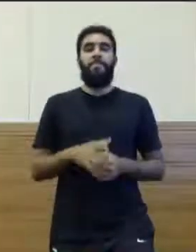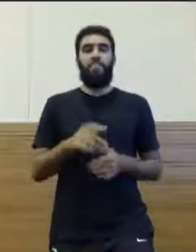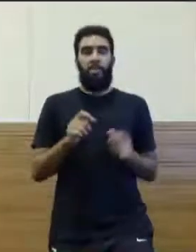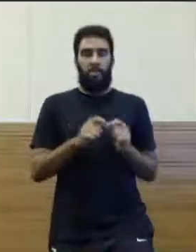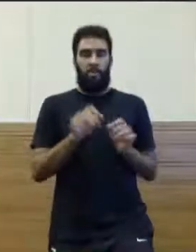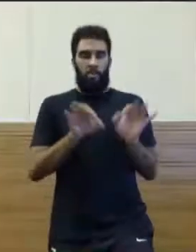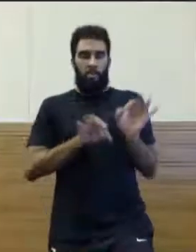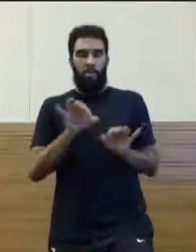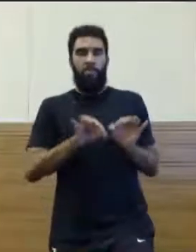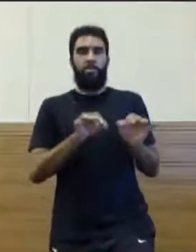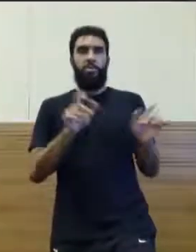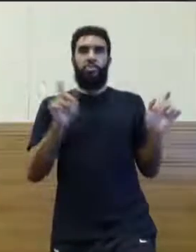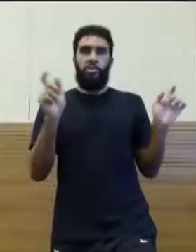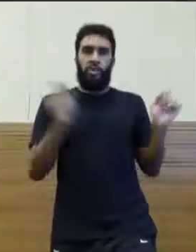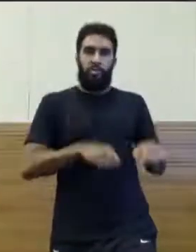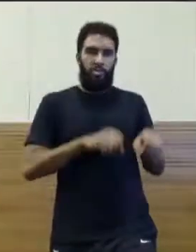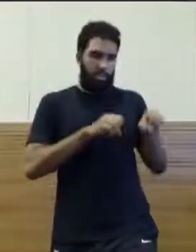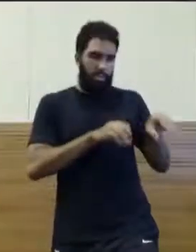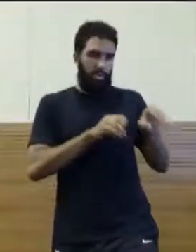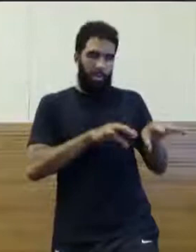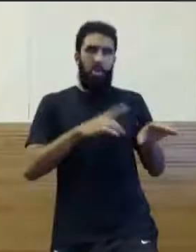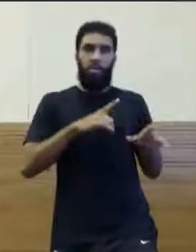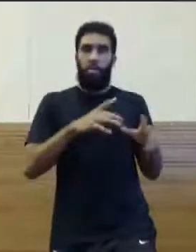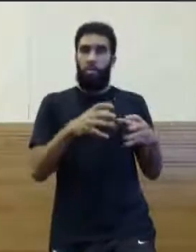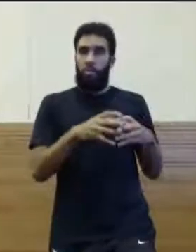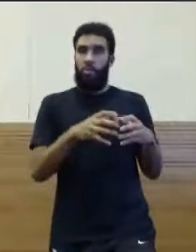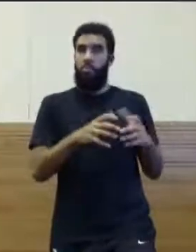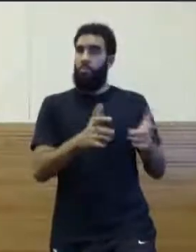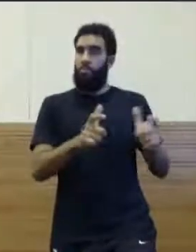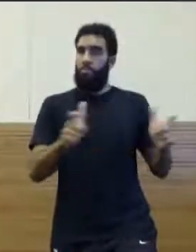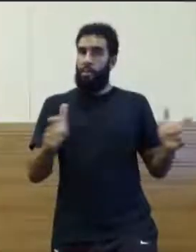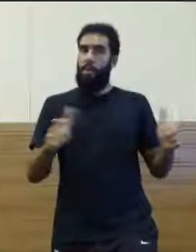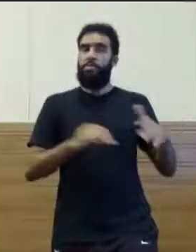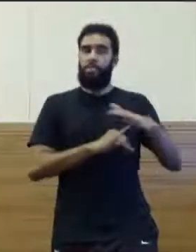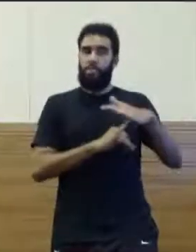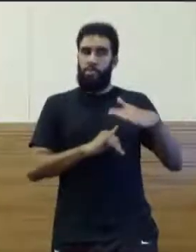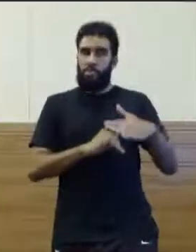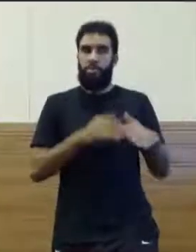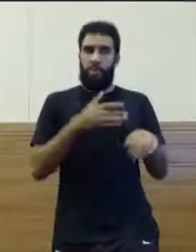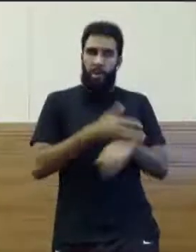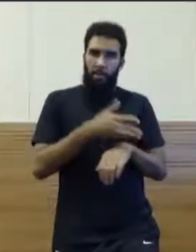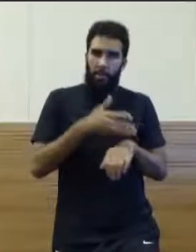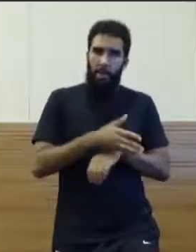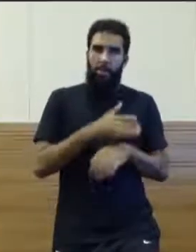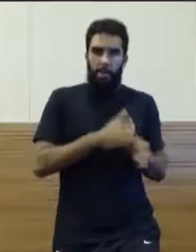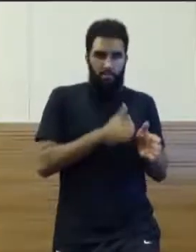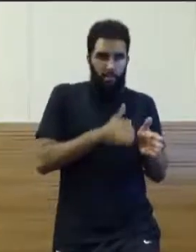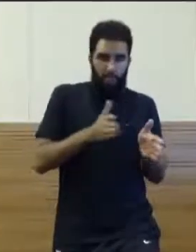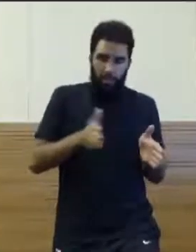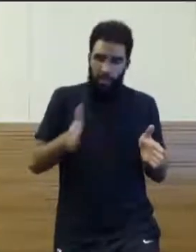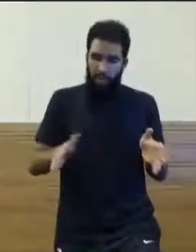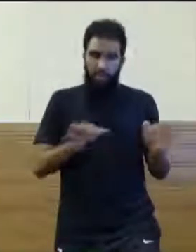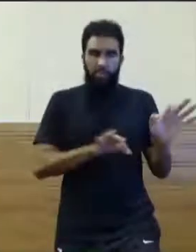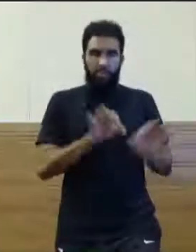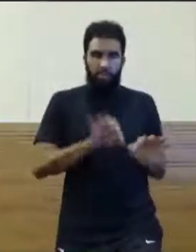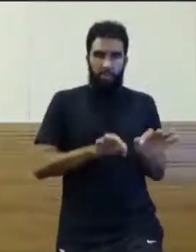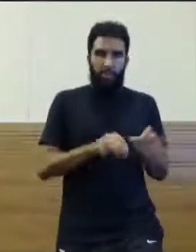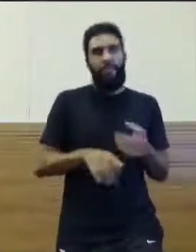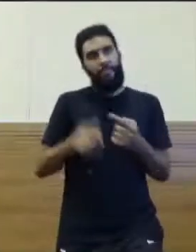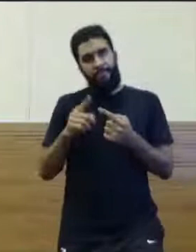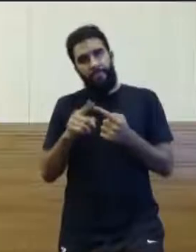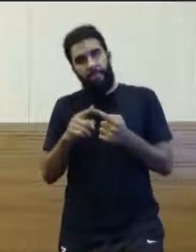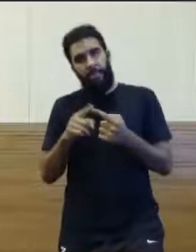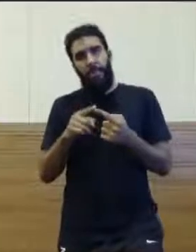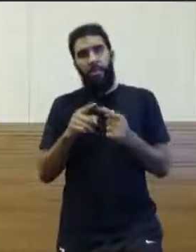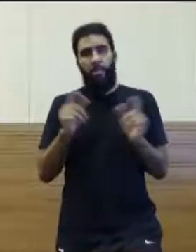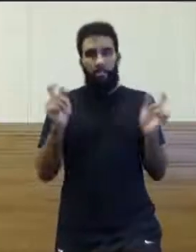we did, like we told you, for capacity building. It has a very ample scope, instructions for those who participate.